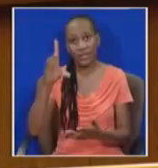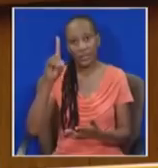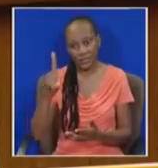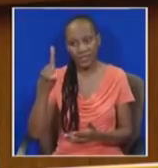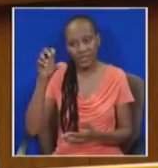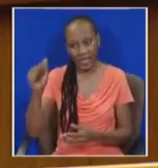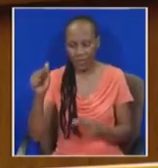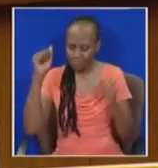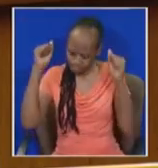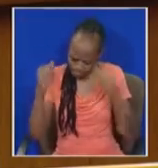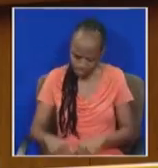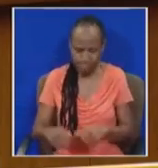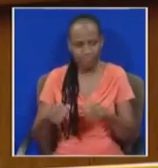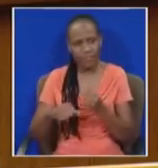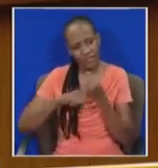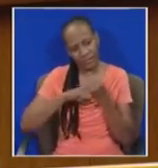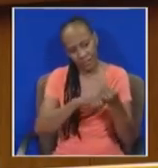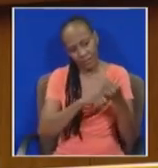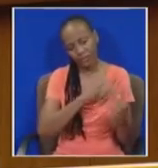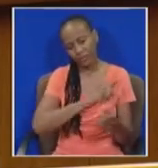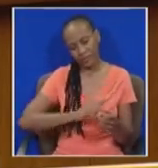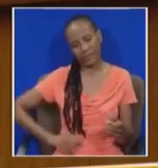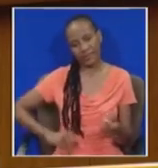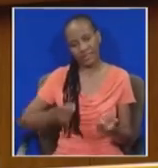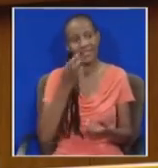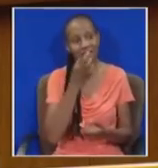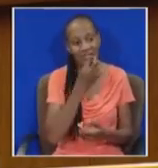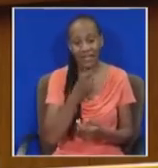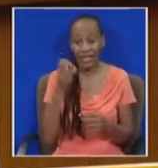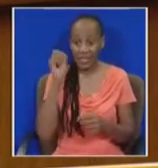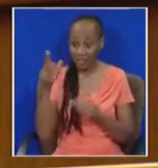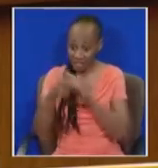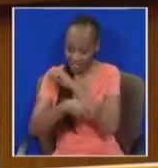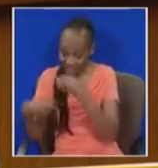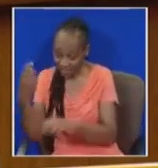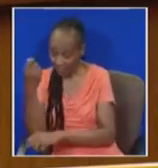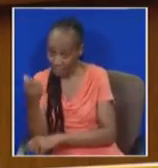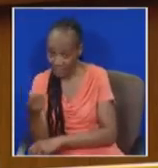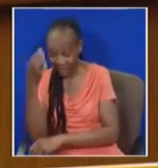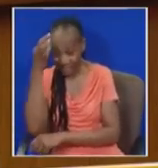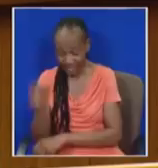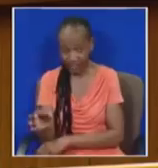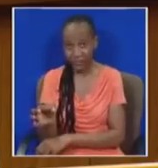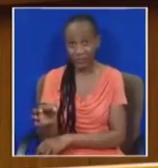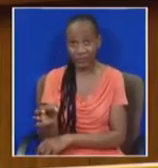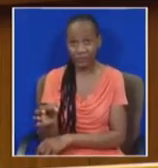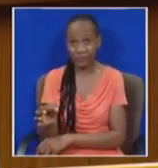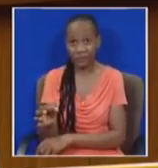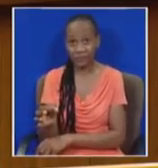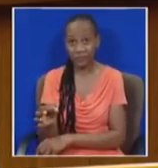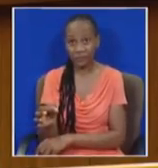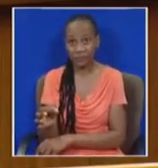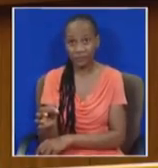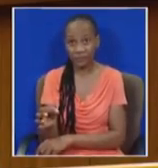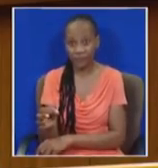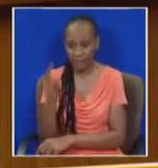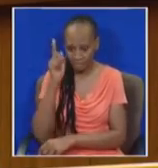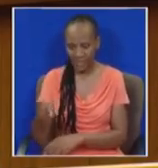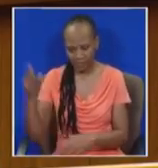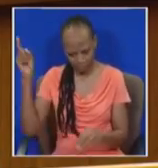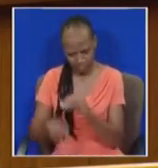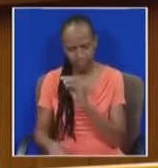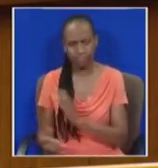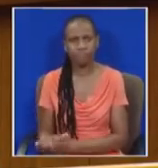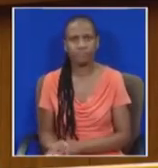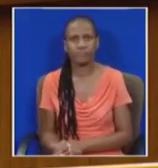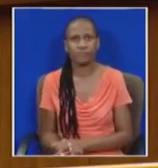fully agrees, President Ramaphosa, that amasela aba imali kahulumende mawabanjwe. In